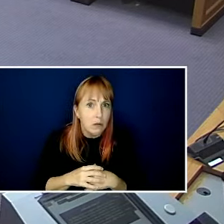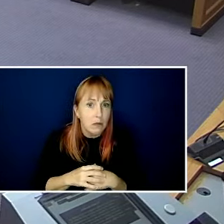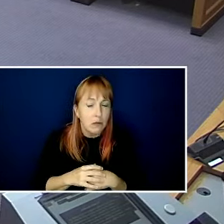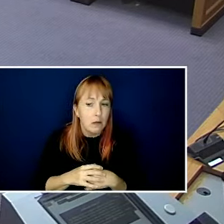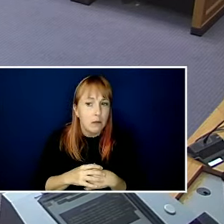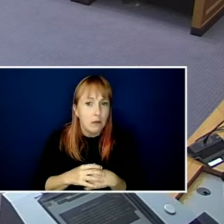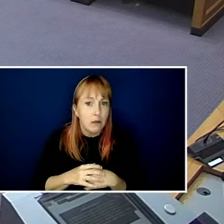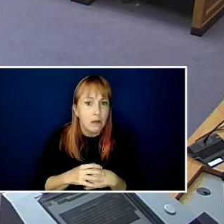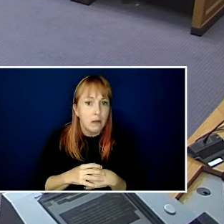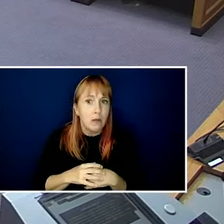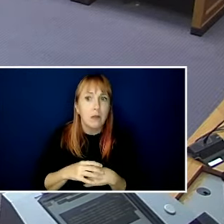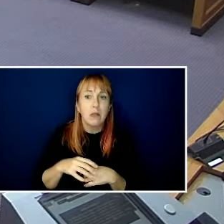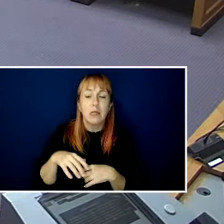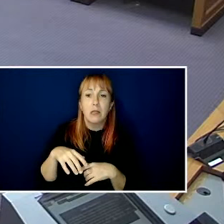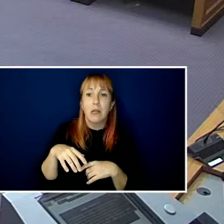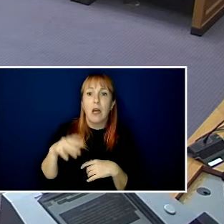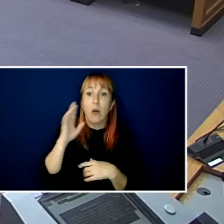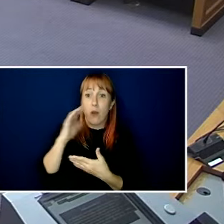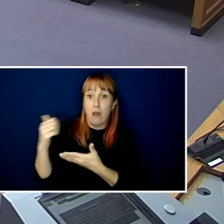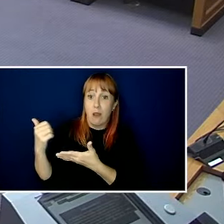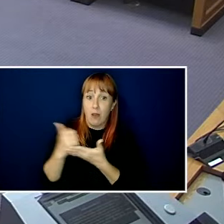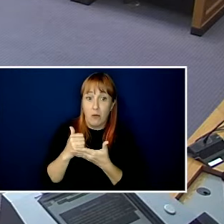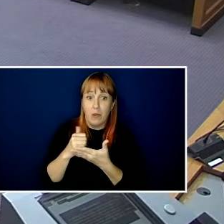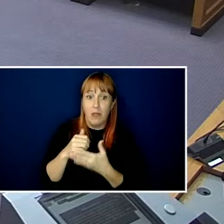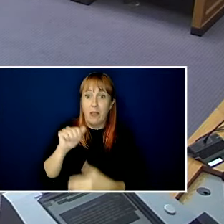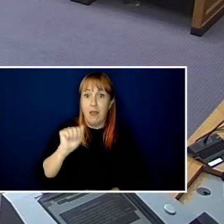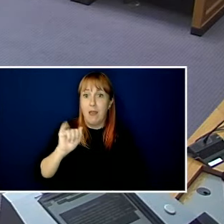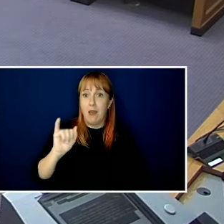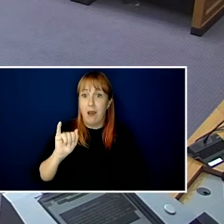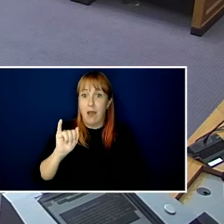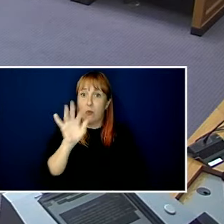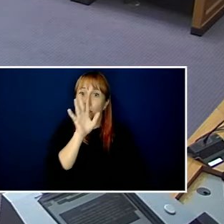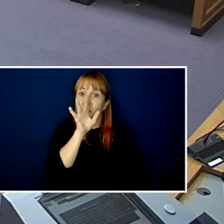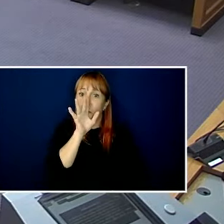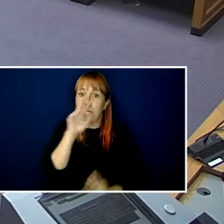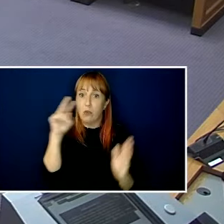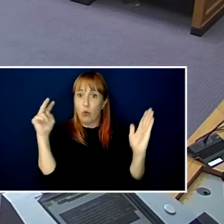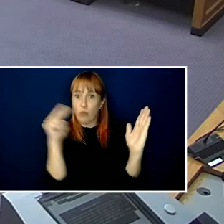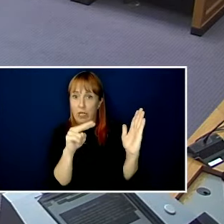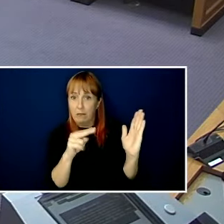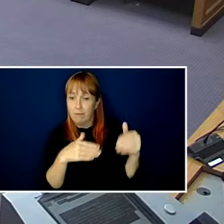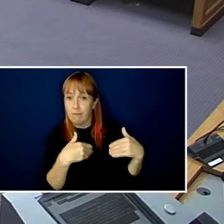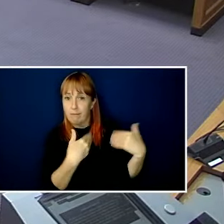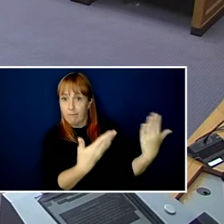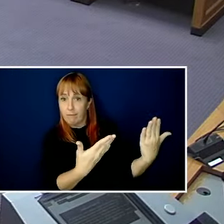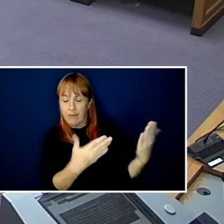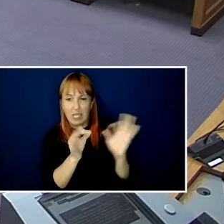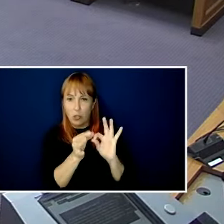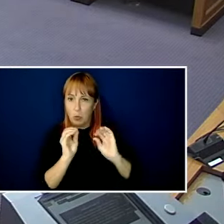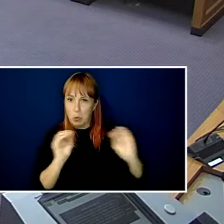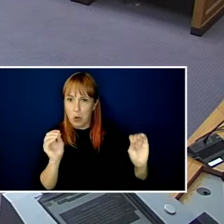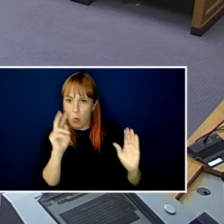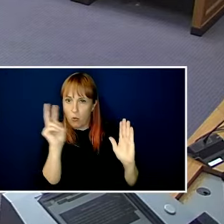enlisting the help of Zira, our artificial intelligence, to read this first ordinance, so here goes.